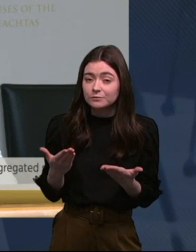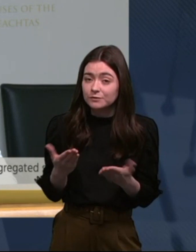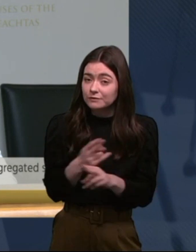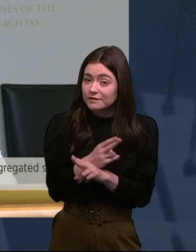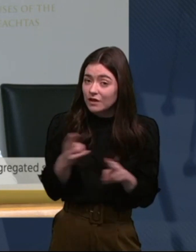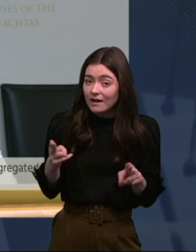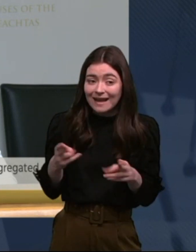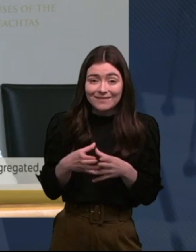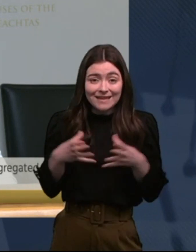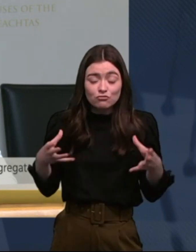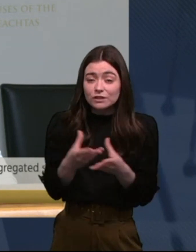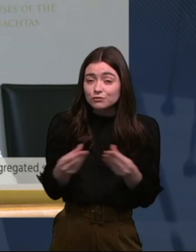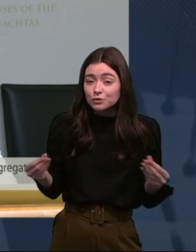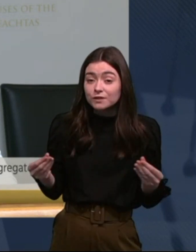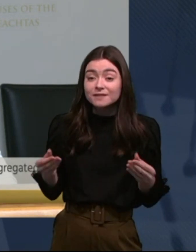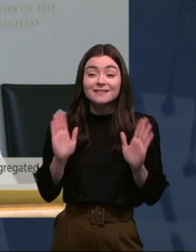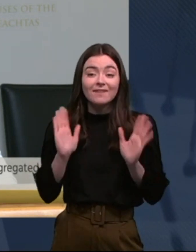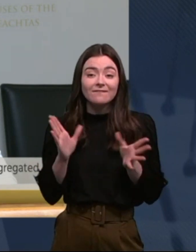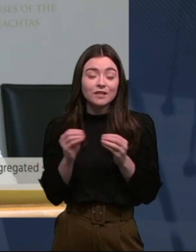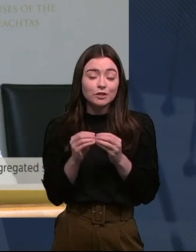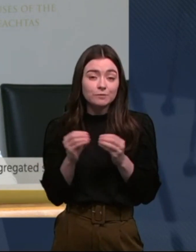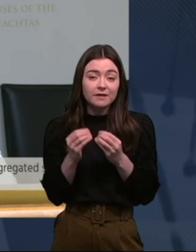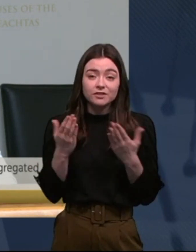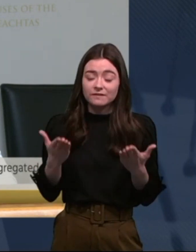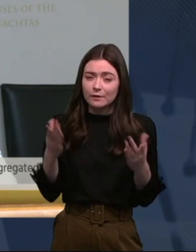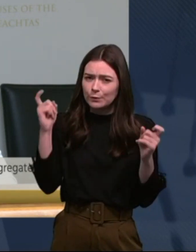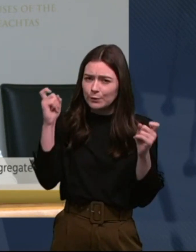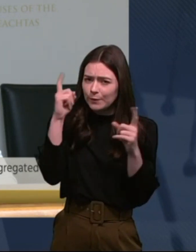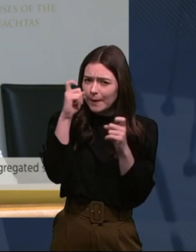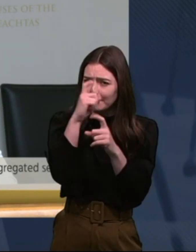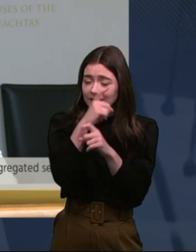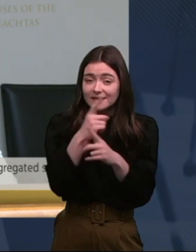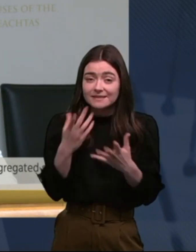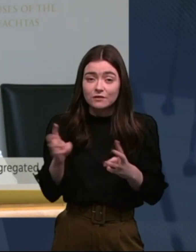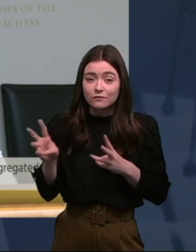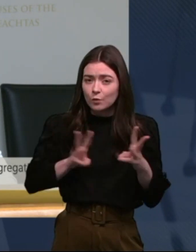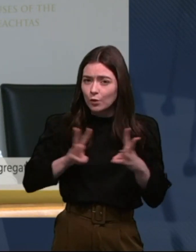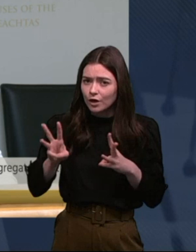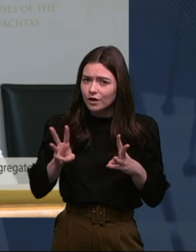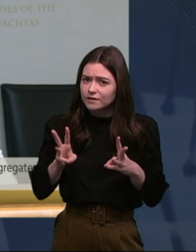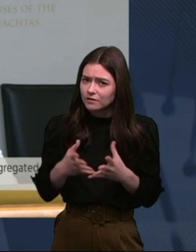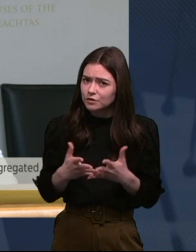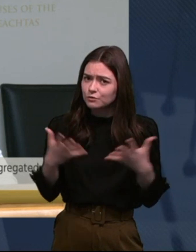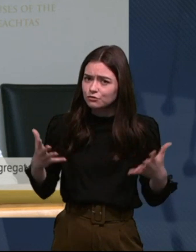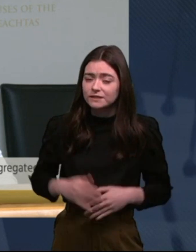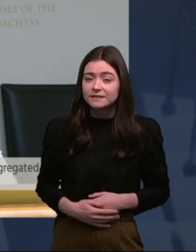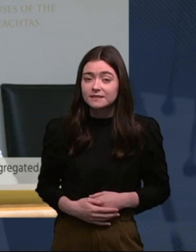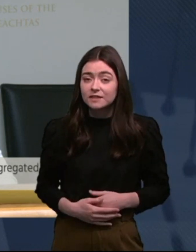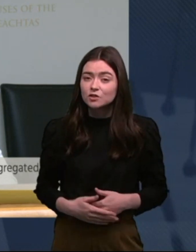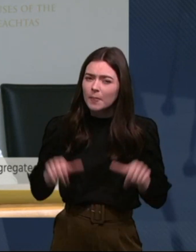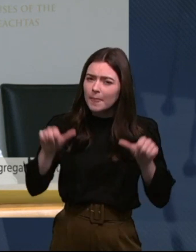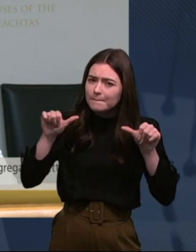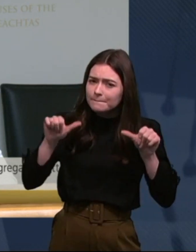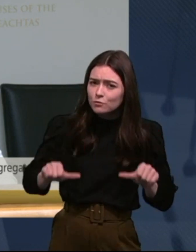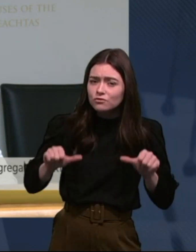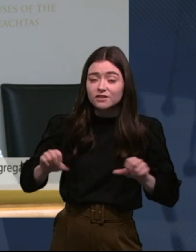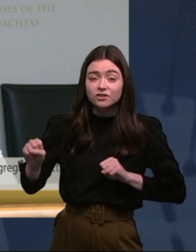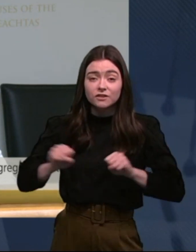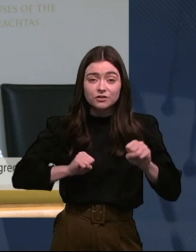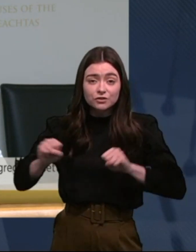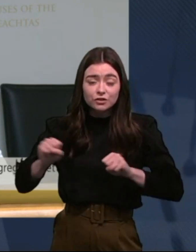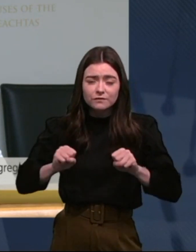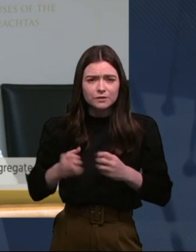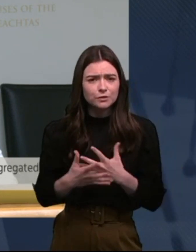had an increase in resources. And I've already referenced that the complexity of the work has also grown. So the pressure on the service